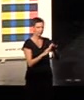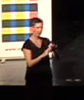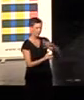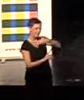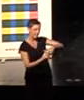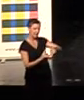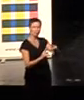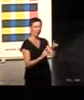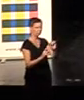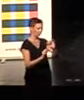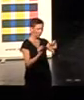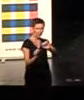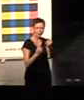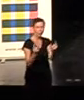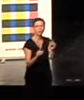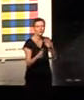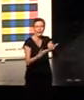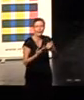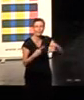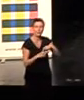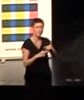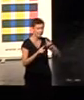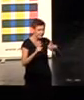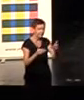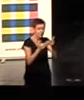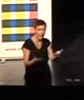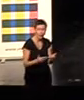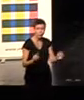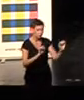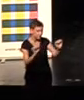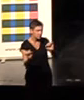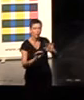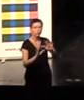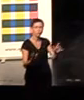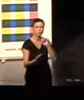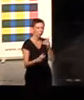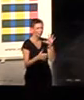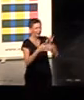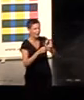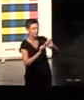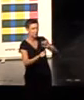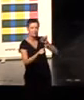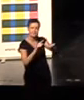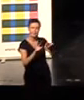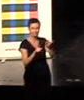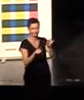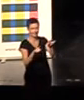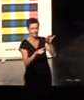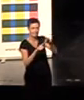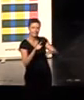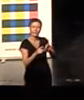helpen zo lot languages spoken doen not necessary for 2 cm culture reference